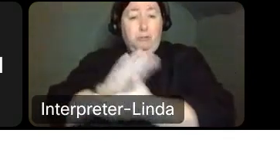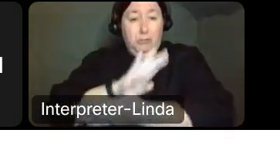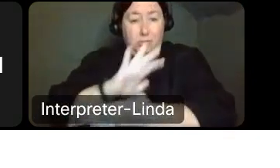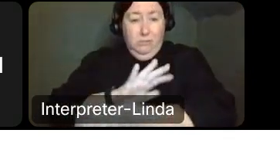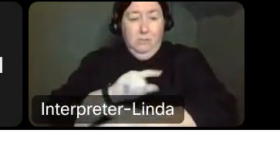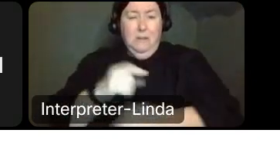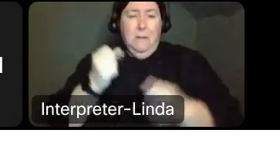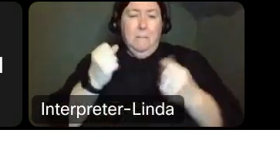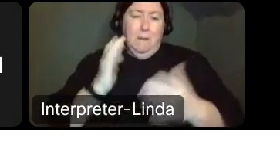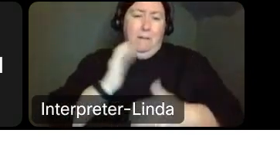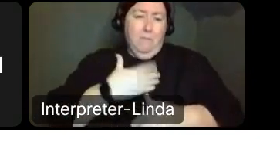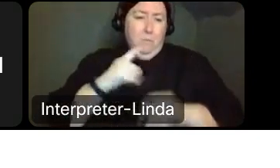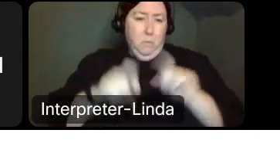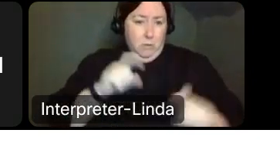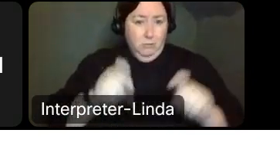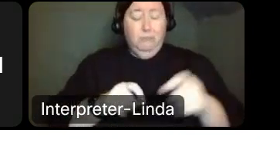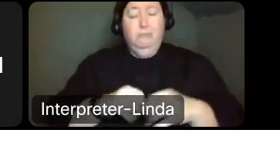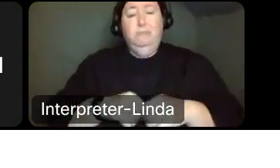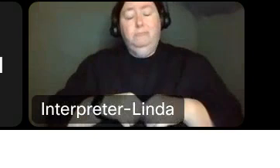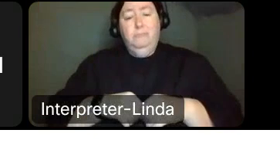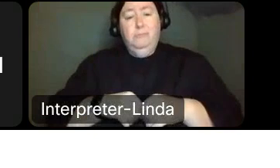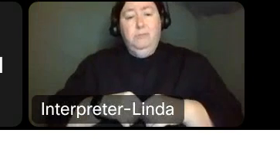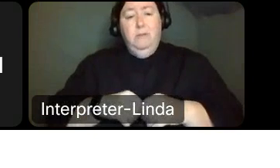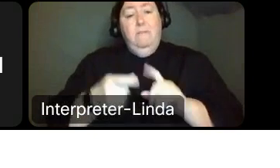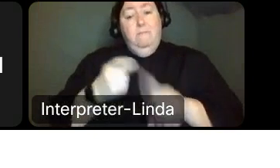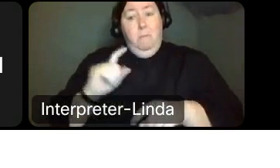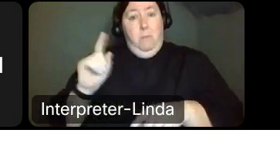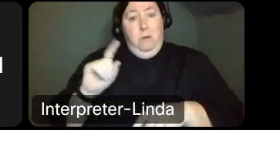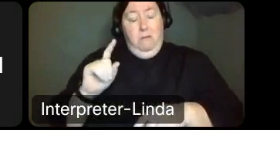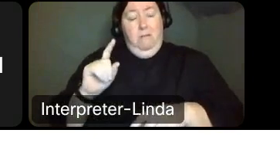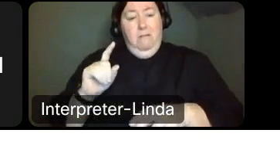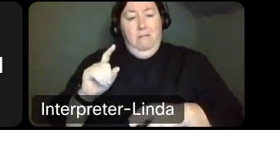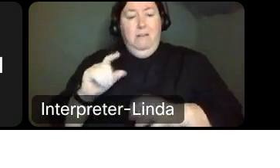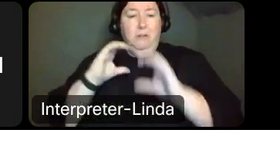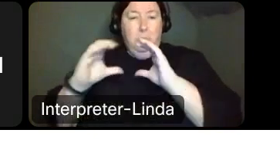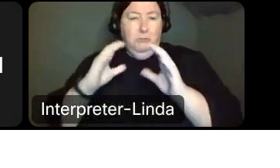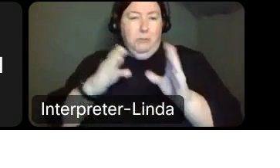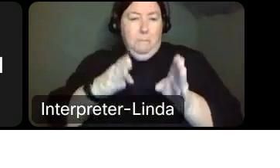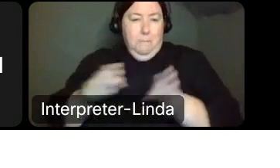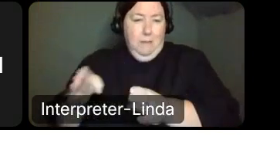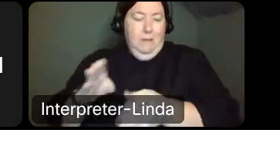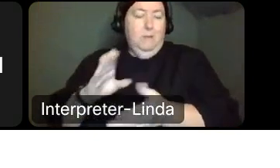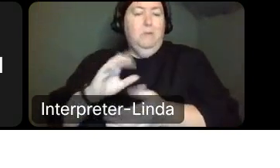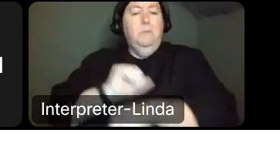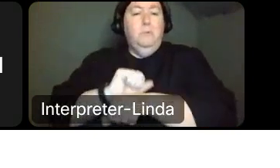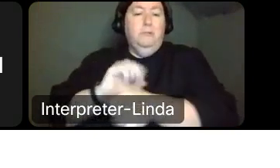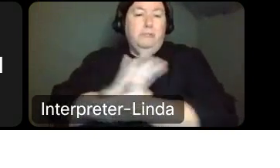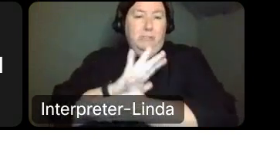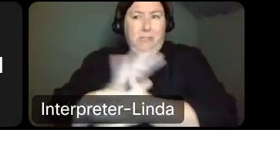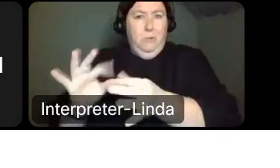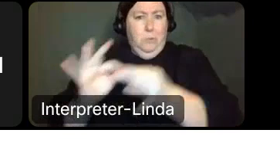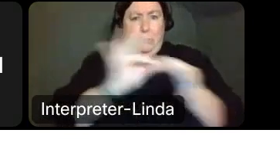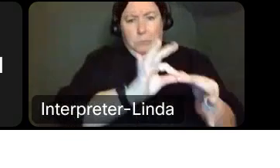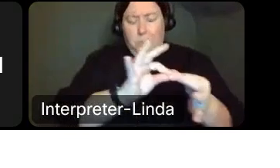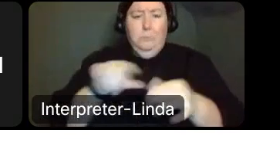questions, many of the things that we're asking yield from the communication plan worksheet. They correspond directly.